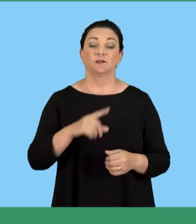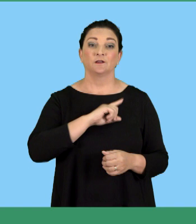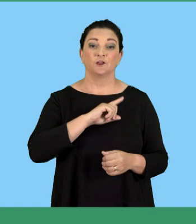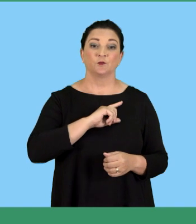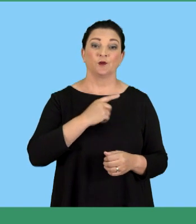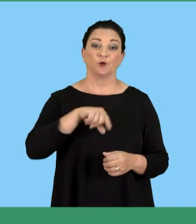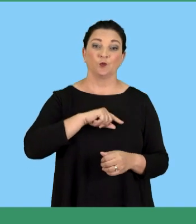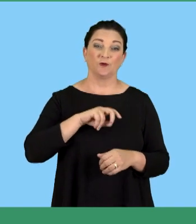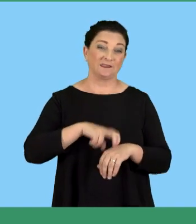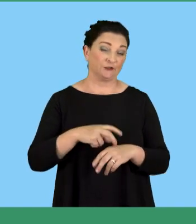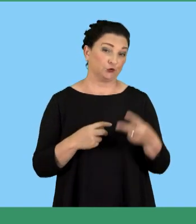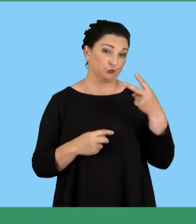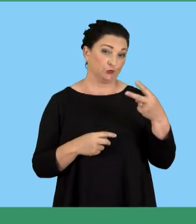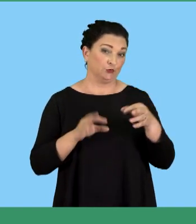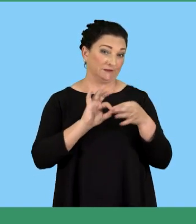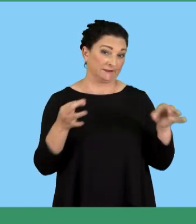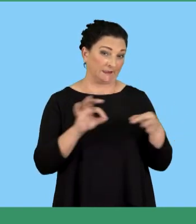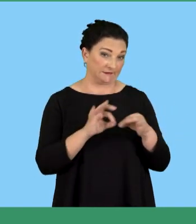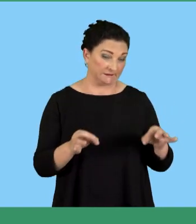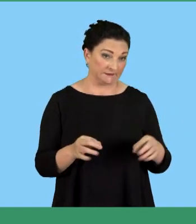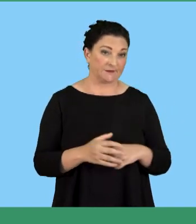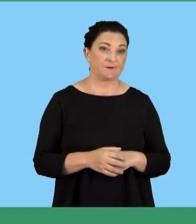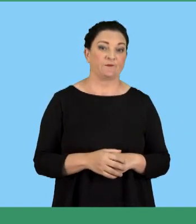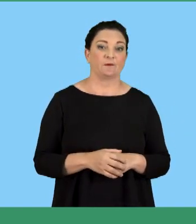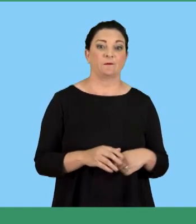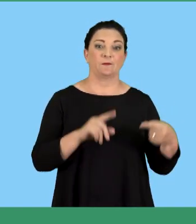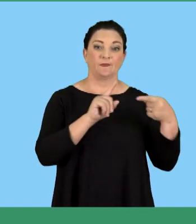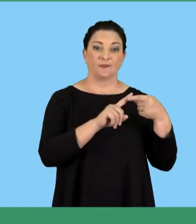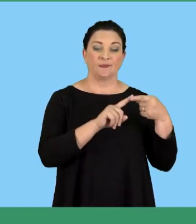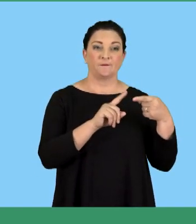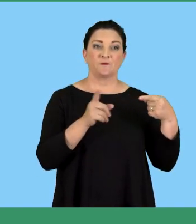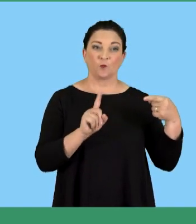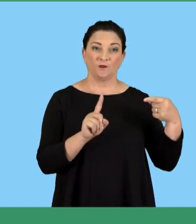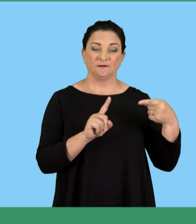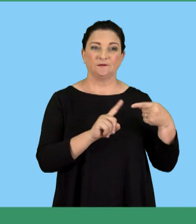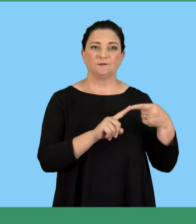responsibility. So you have to code those two sentences: the management